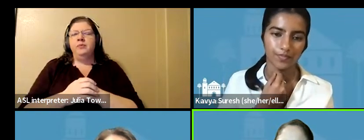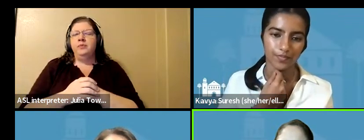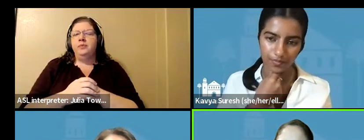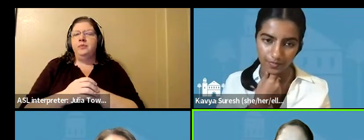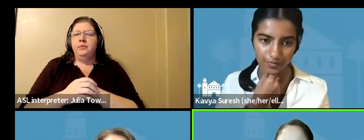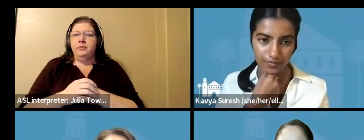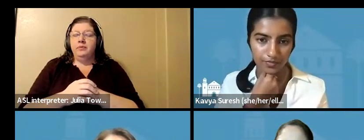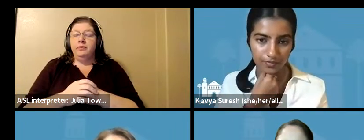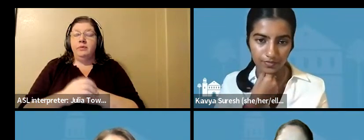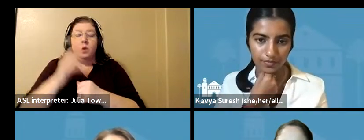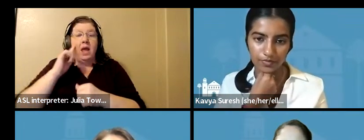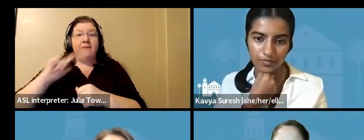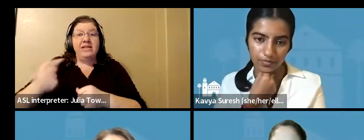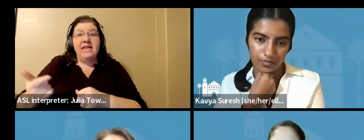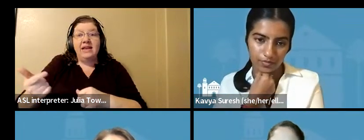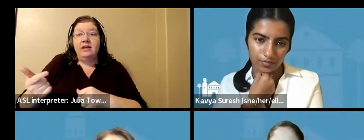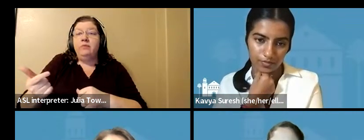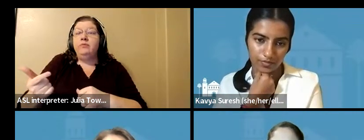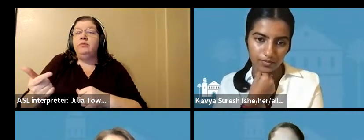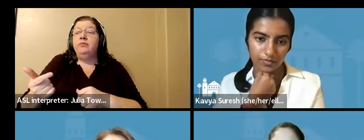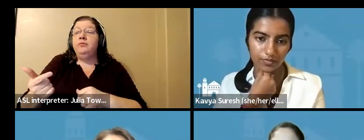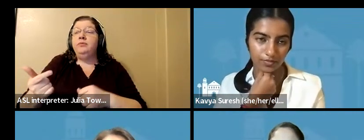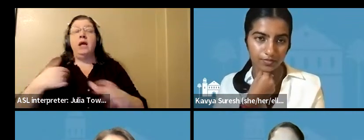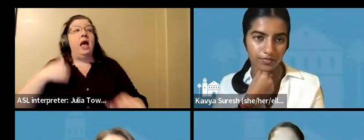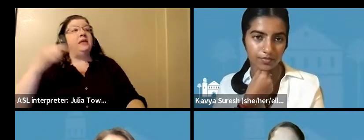do I hear a second? Second.